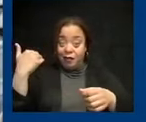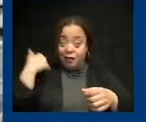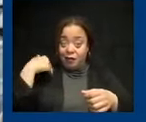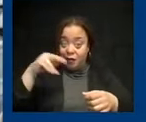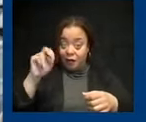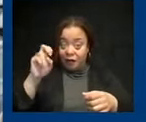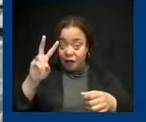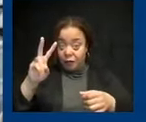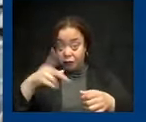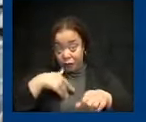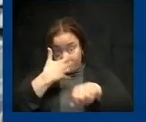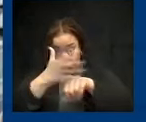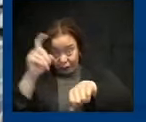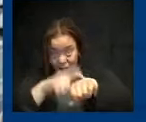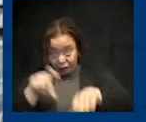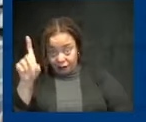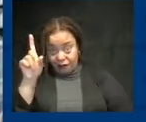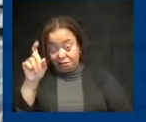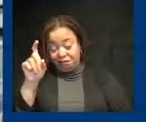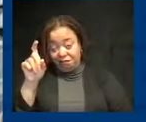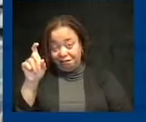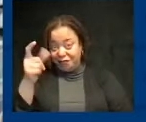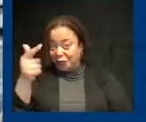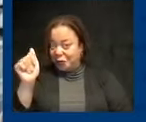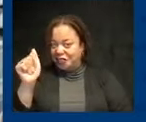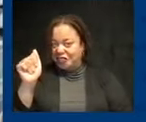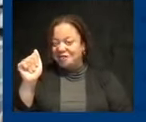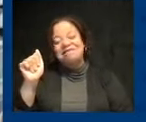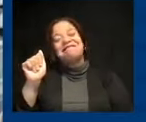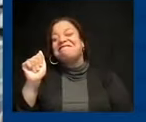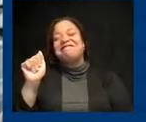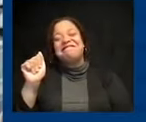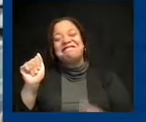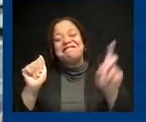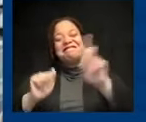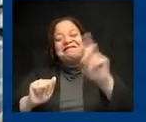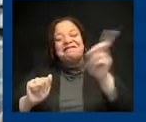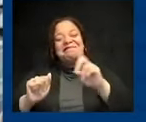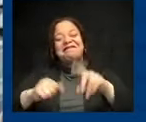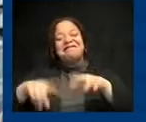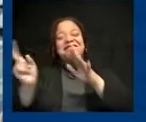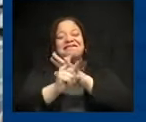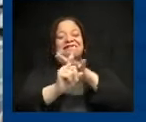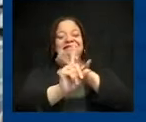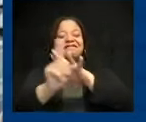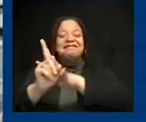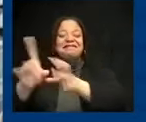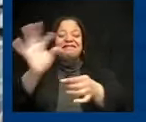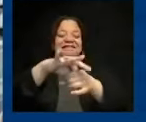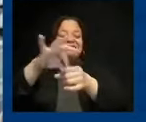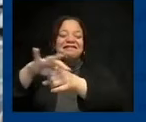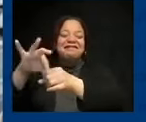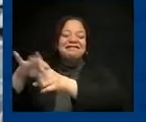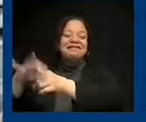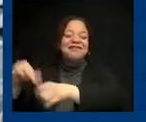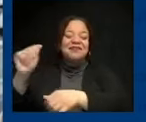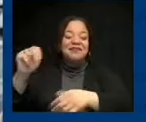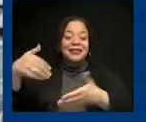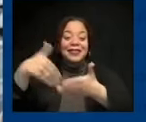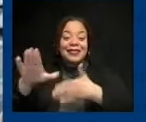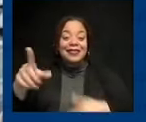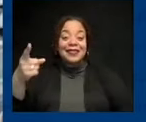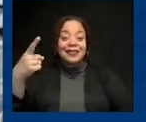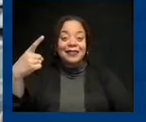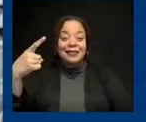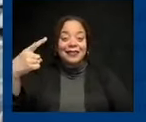When we showed up to vote in January, sending not just one, but 2 new senators to